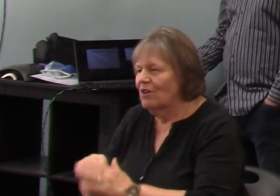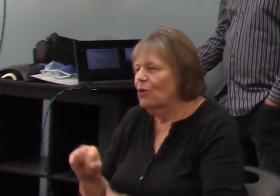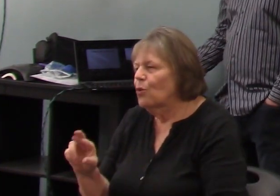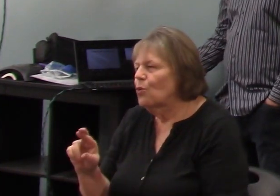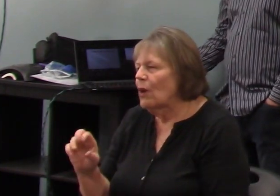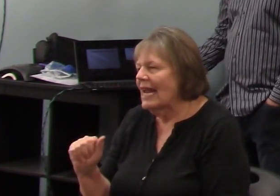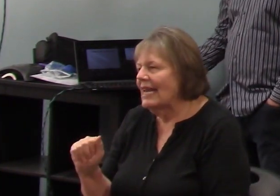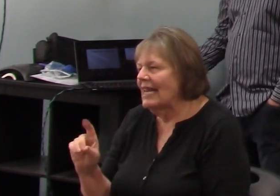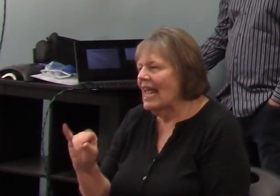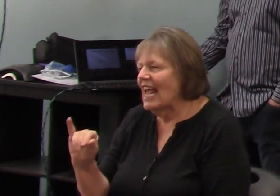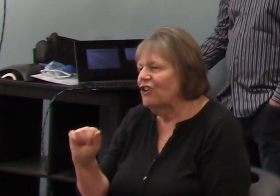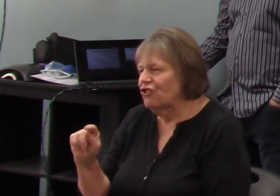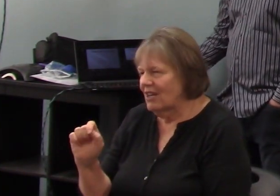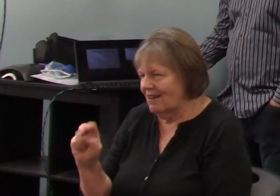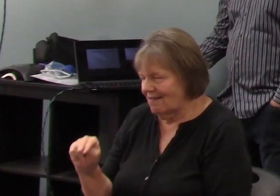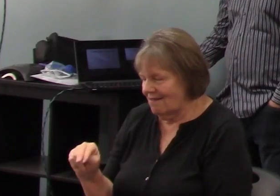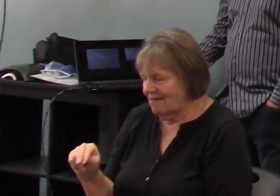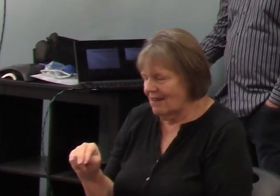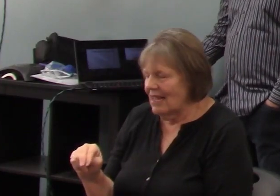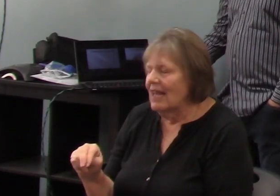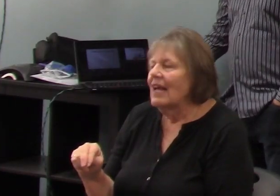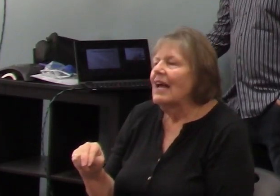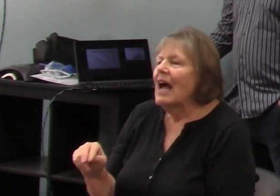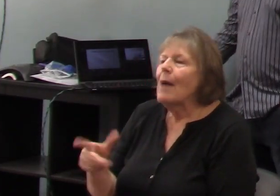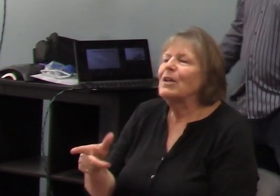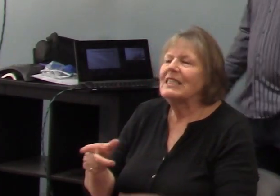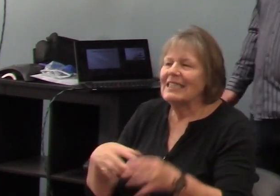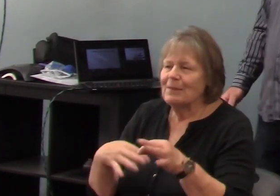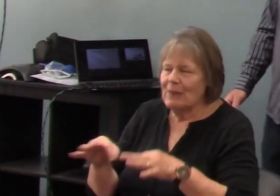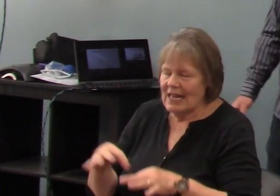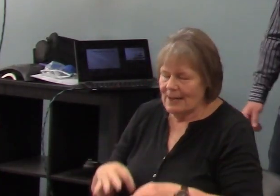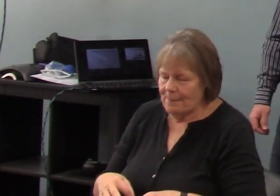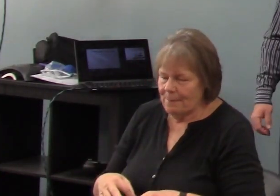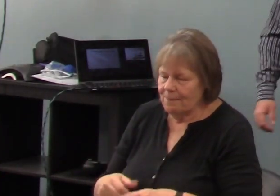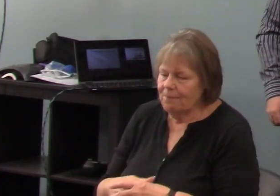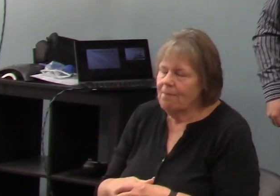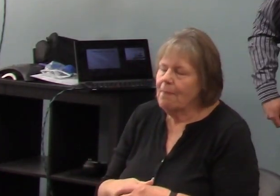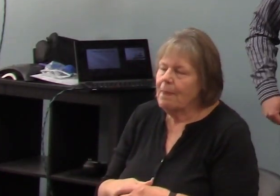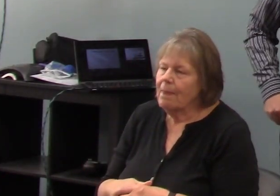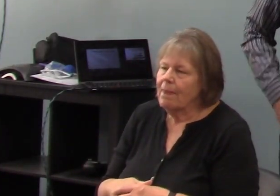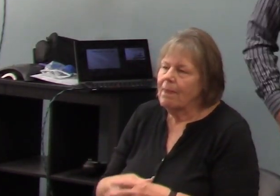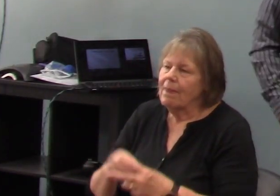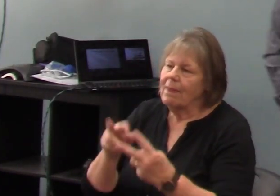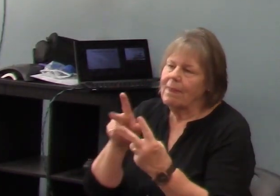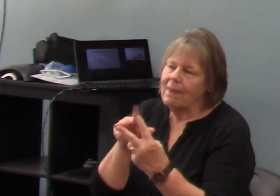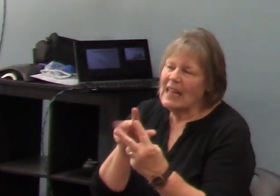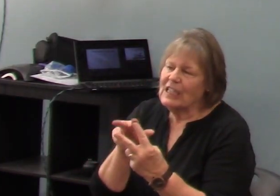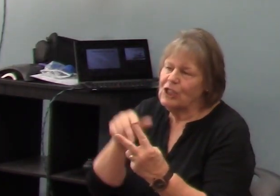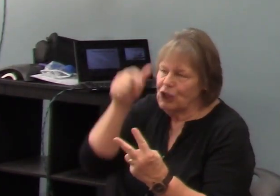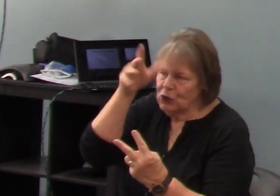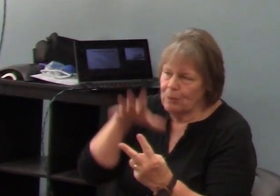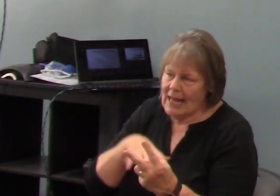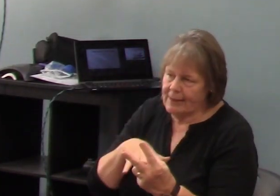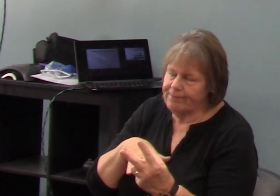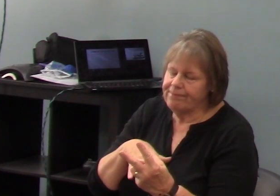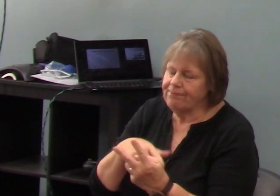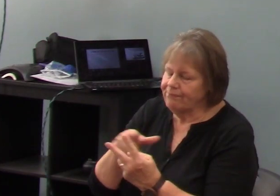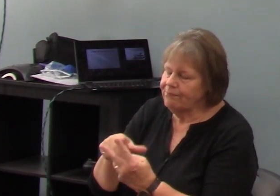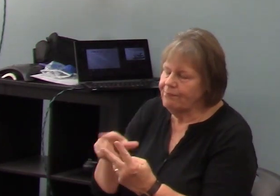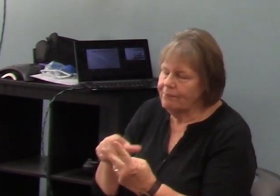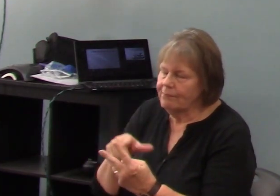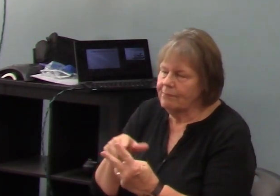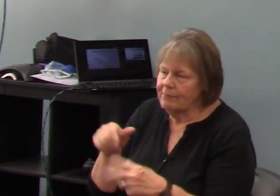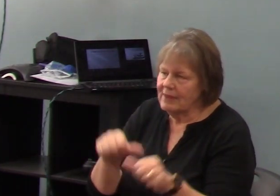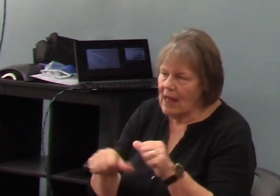Okay, but I'm going to give you a little history of what's going on first. B. There's a couple guys named Arno Penzias and Robert Wilson,